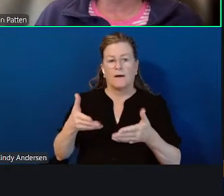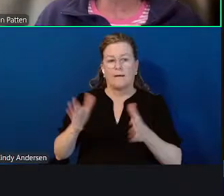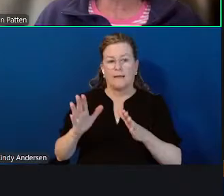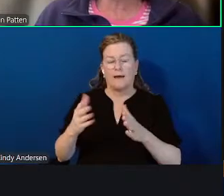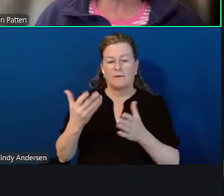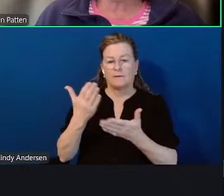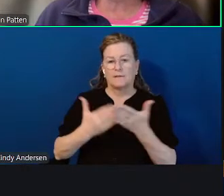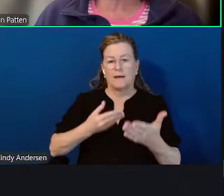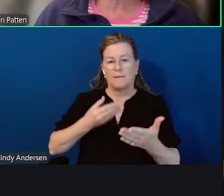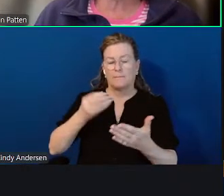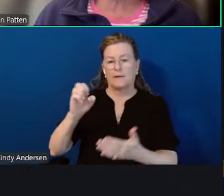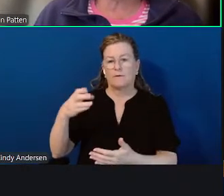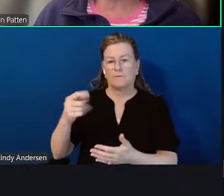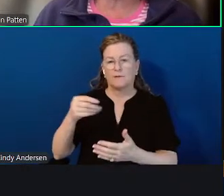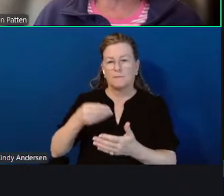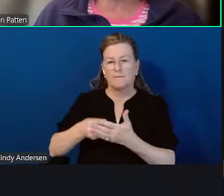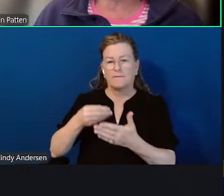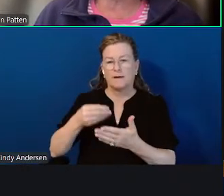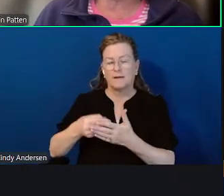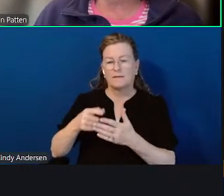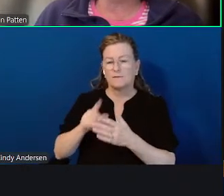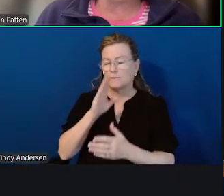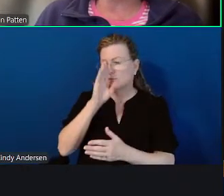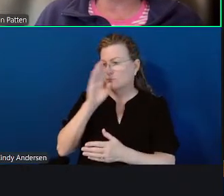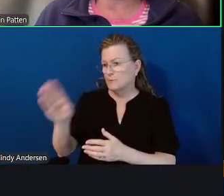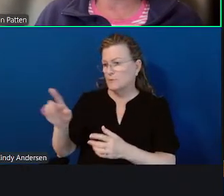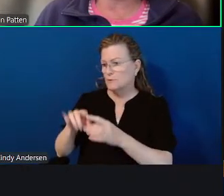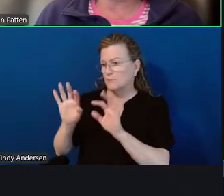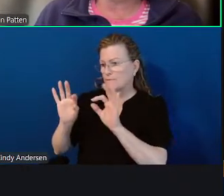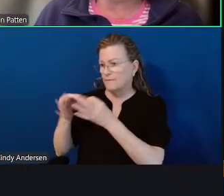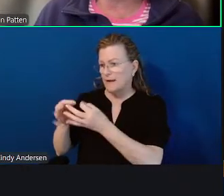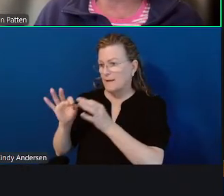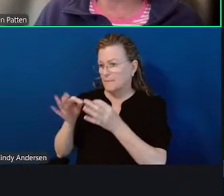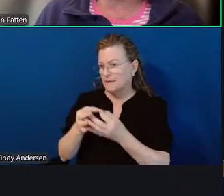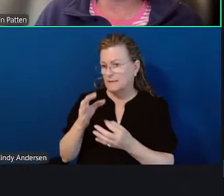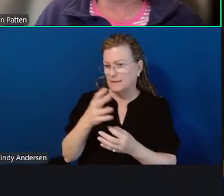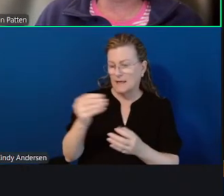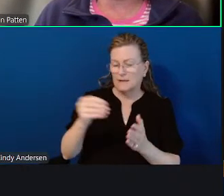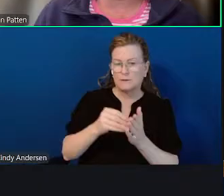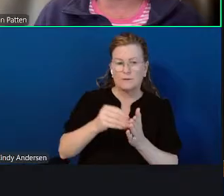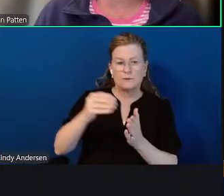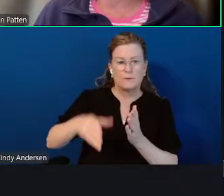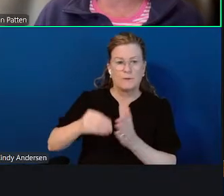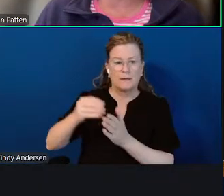funds to go directly to families and to students,